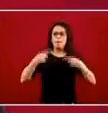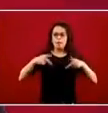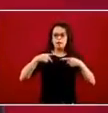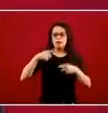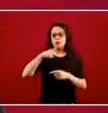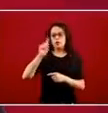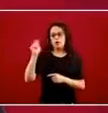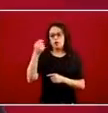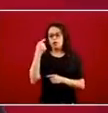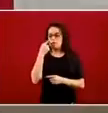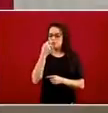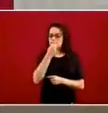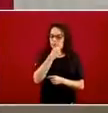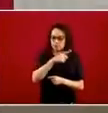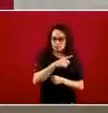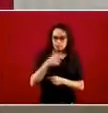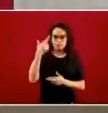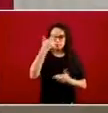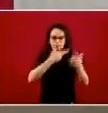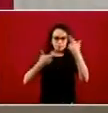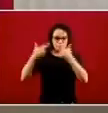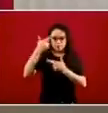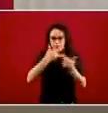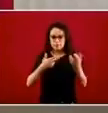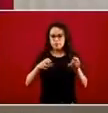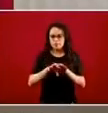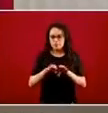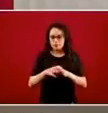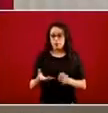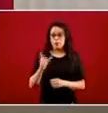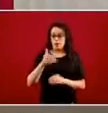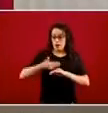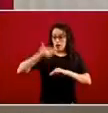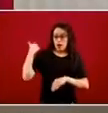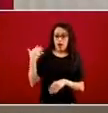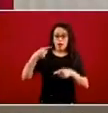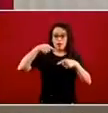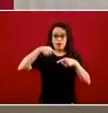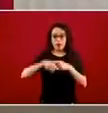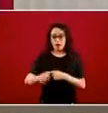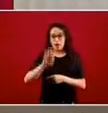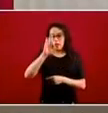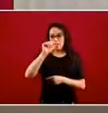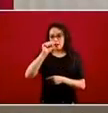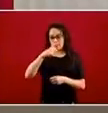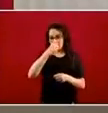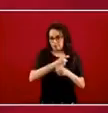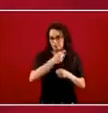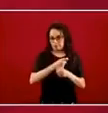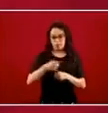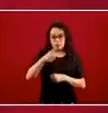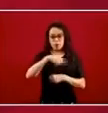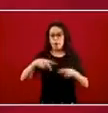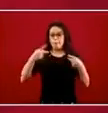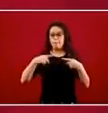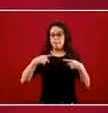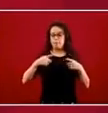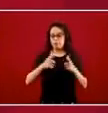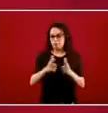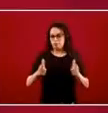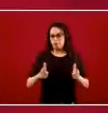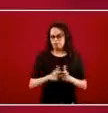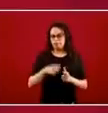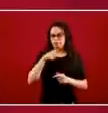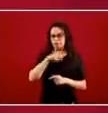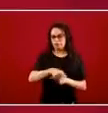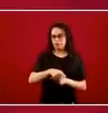and these standards have been we have standards, quality standards for these purchases, and they have been based on technique